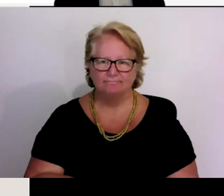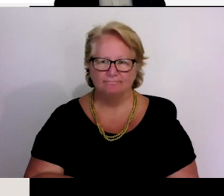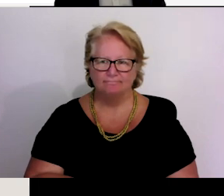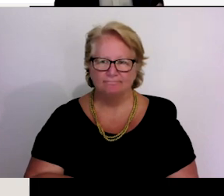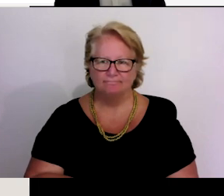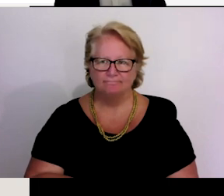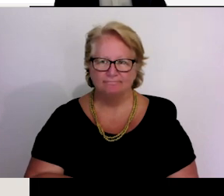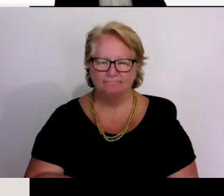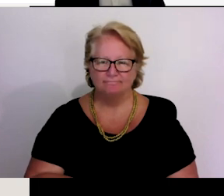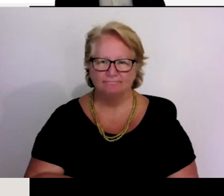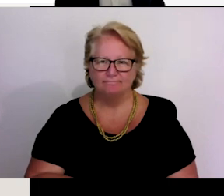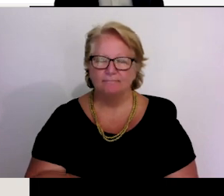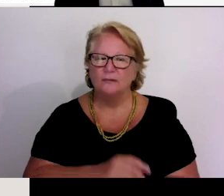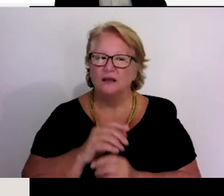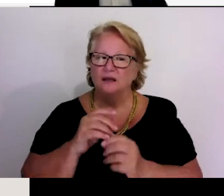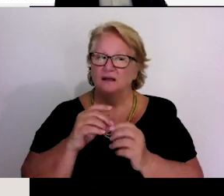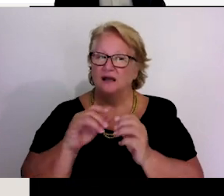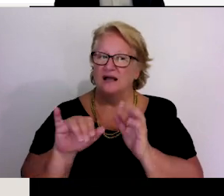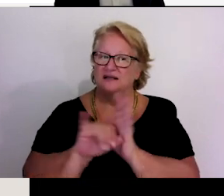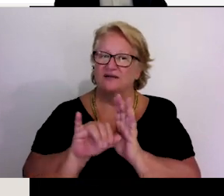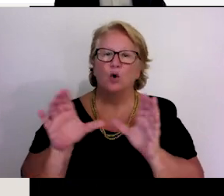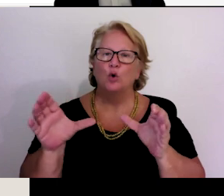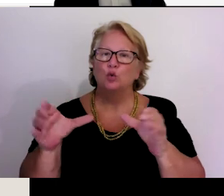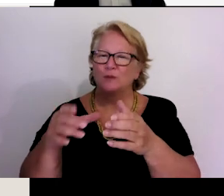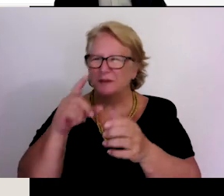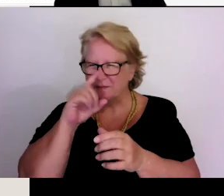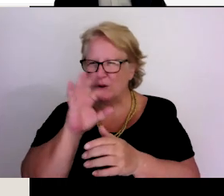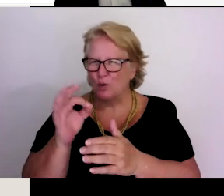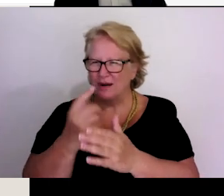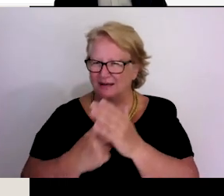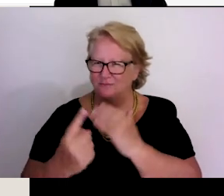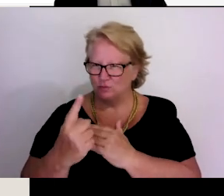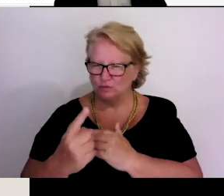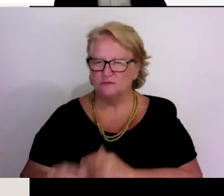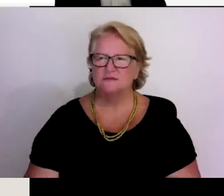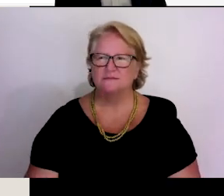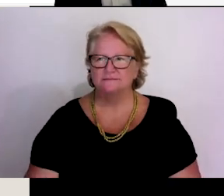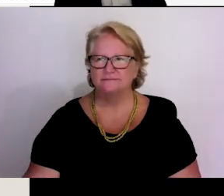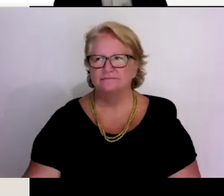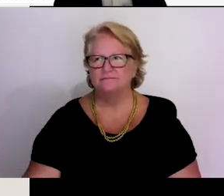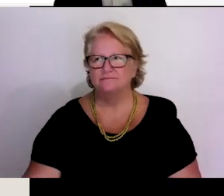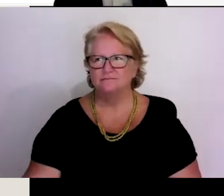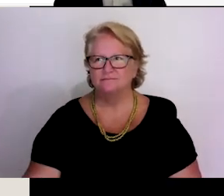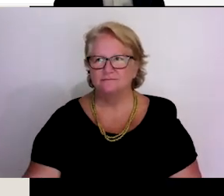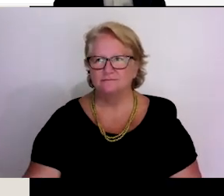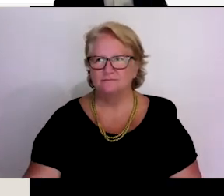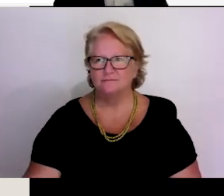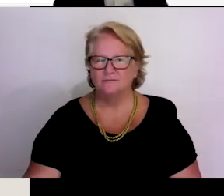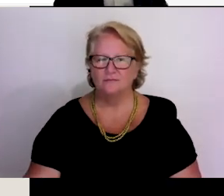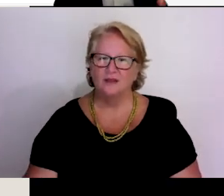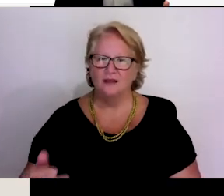or identifying groups of people, not individuals, through linked data? We began this journey some time